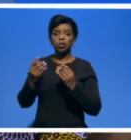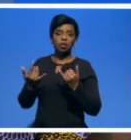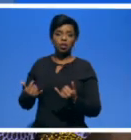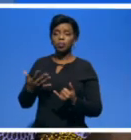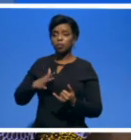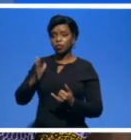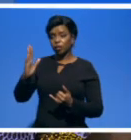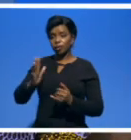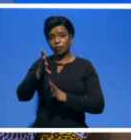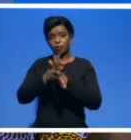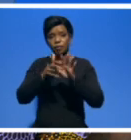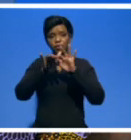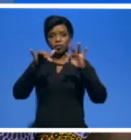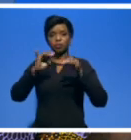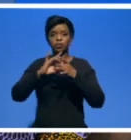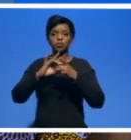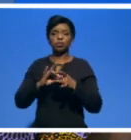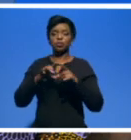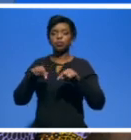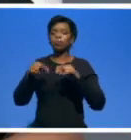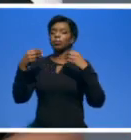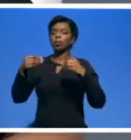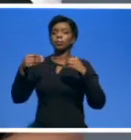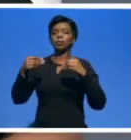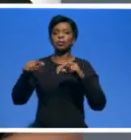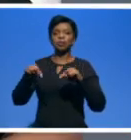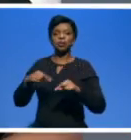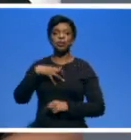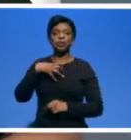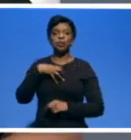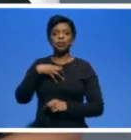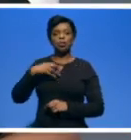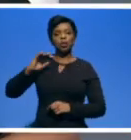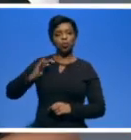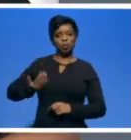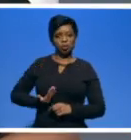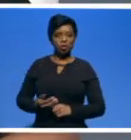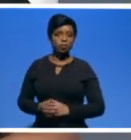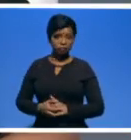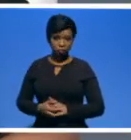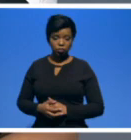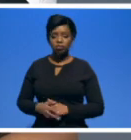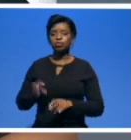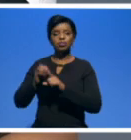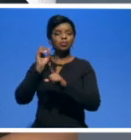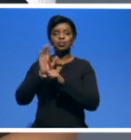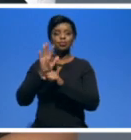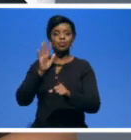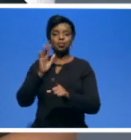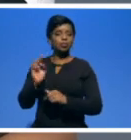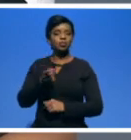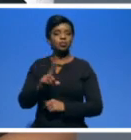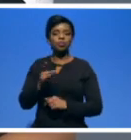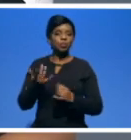Lekohae about these businesses that are owned by women. What is then the impact? Have you